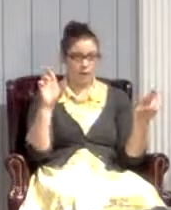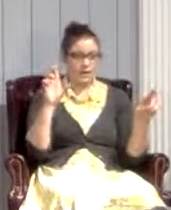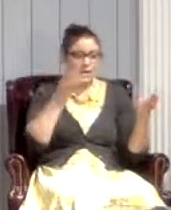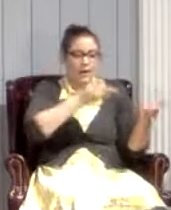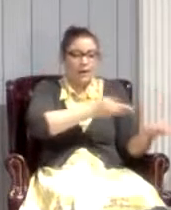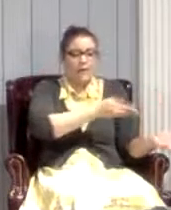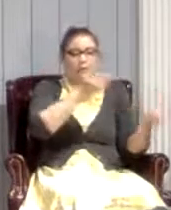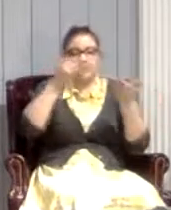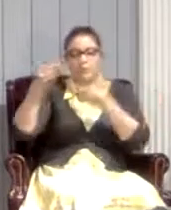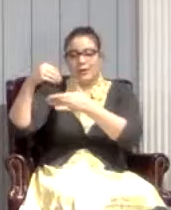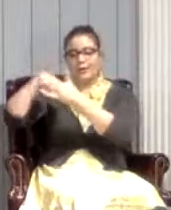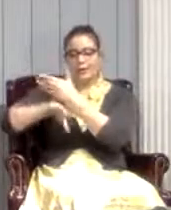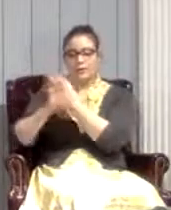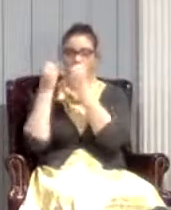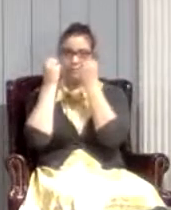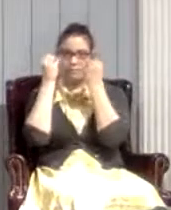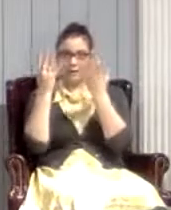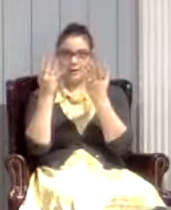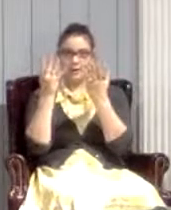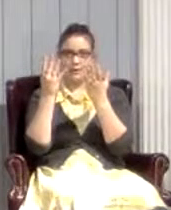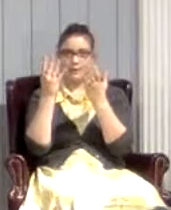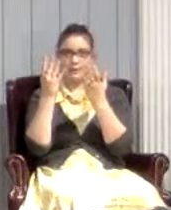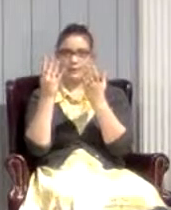bring into obedience,